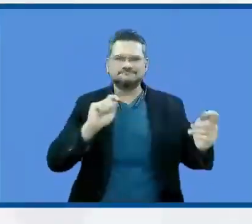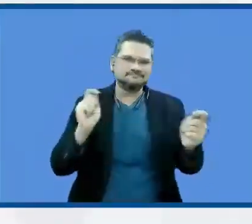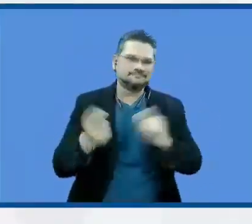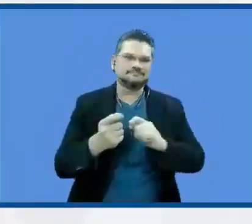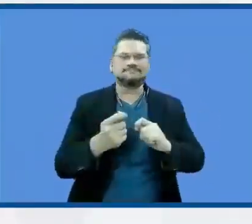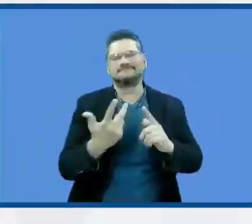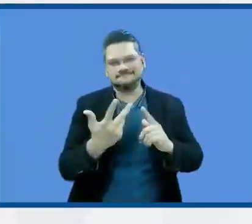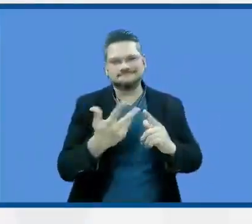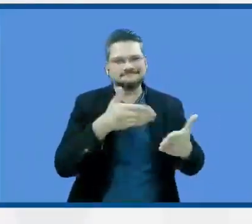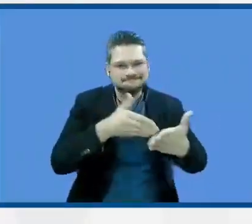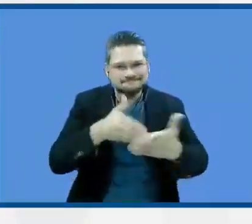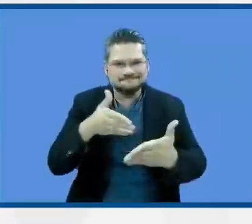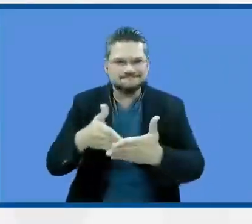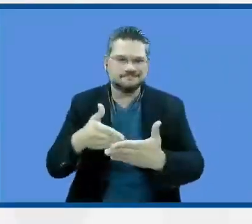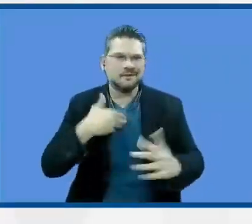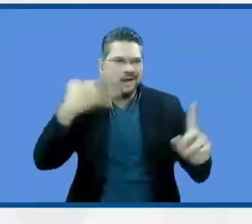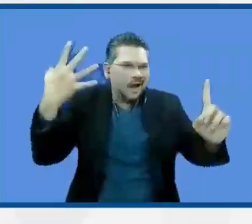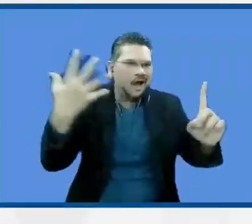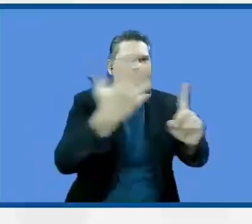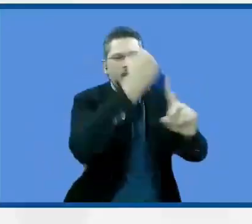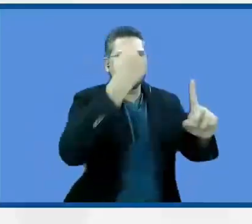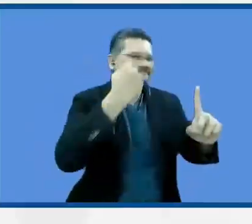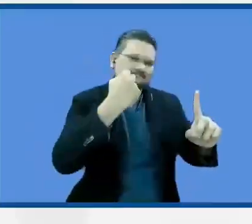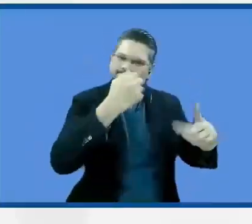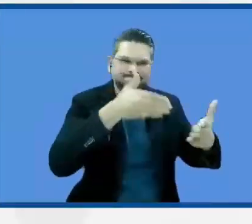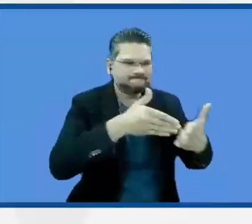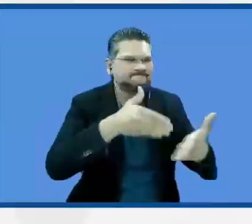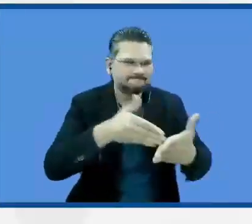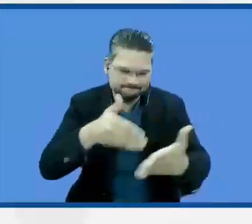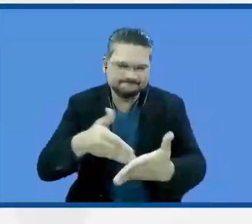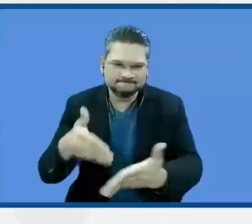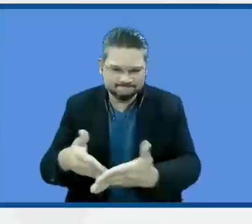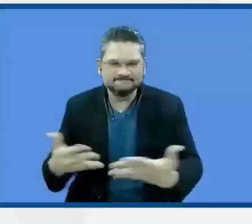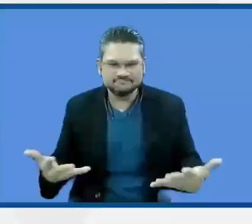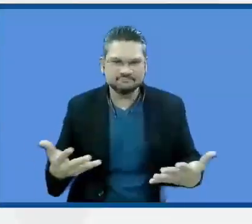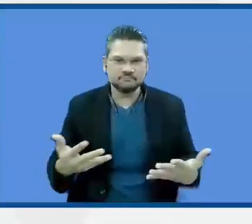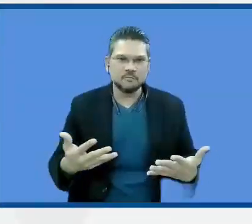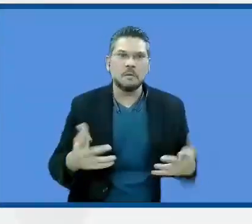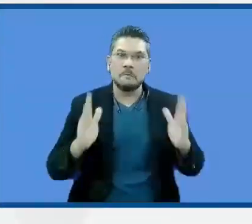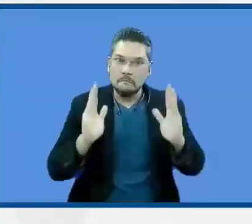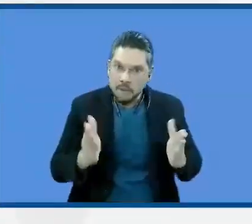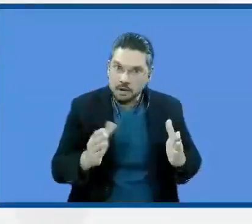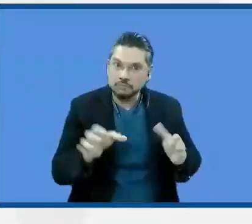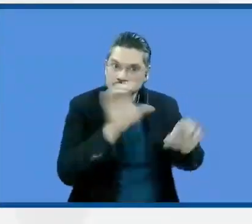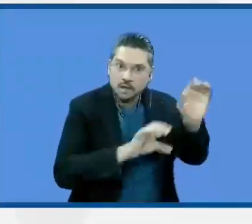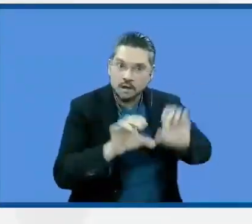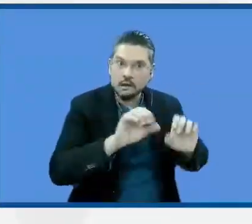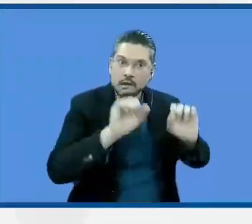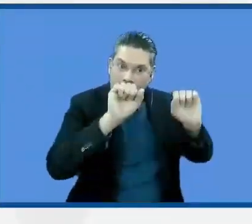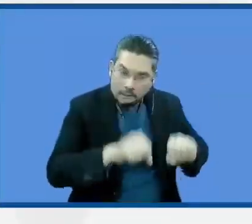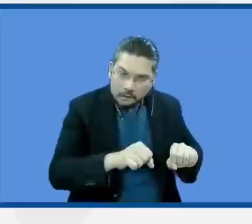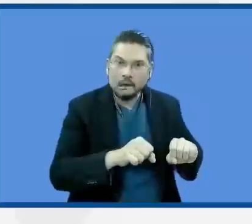do know that science will help us to get over those barriers. But science by itself will not